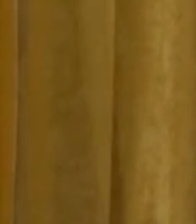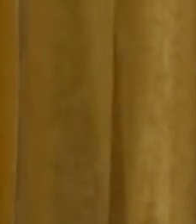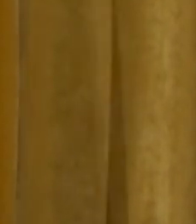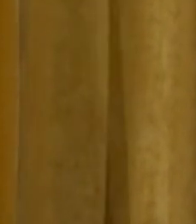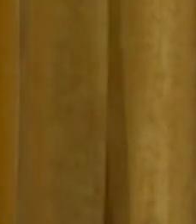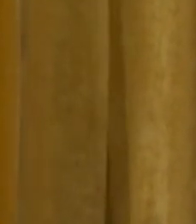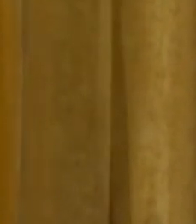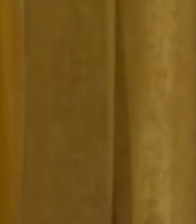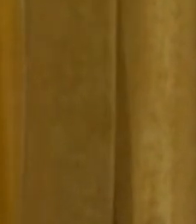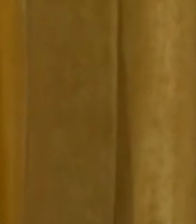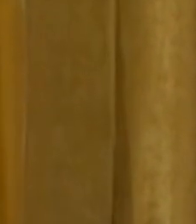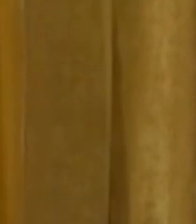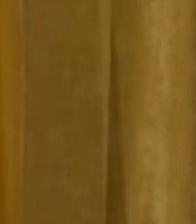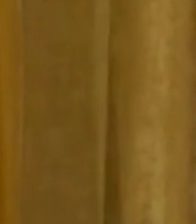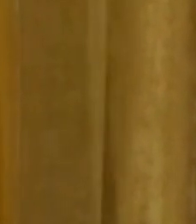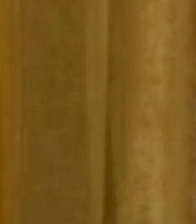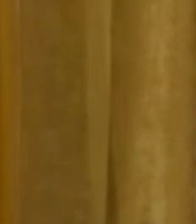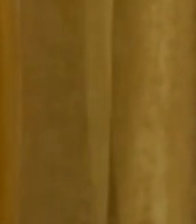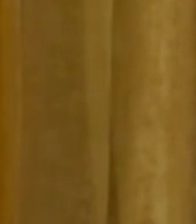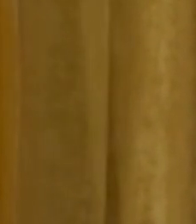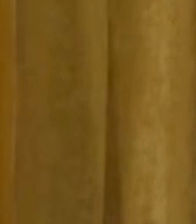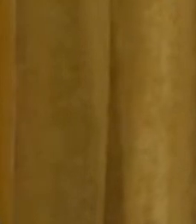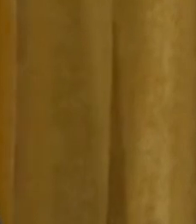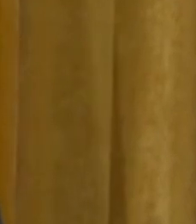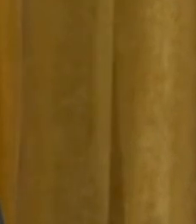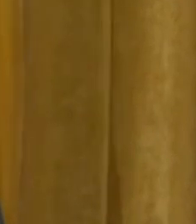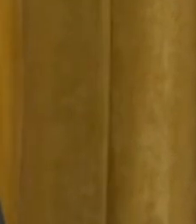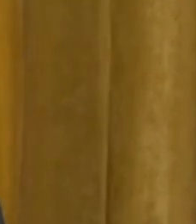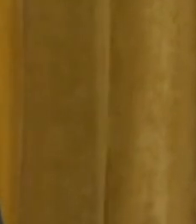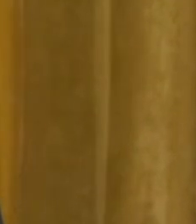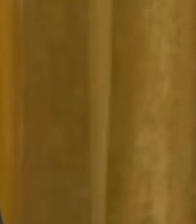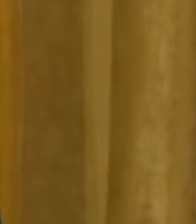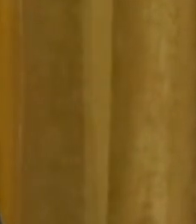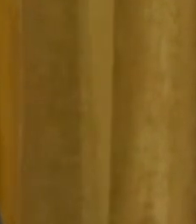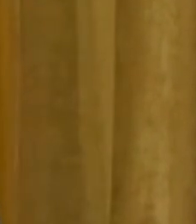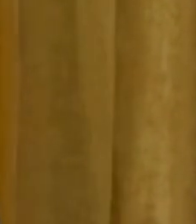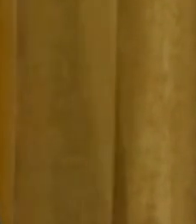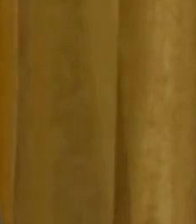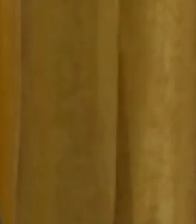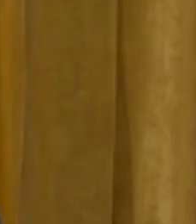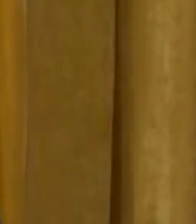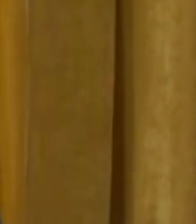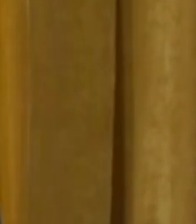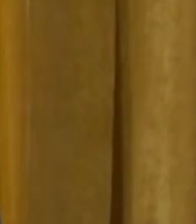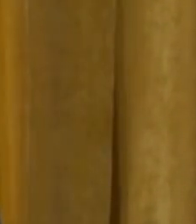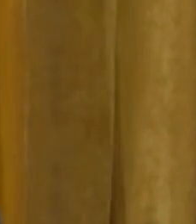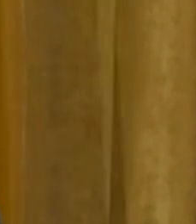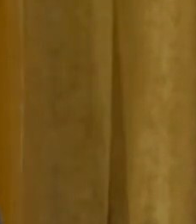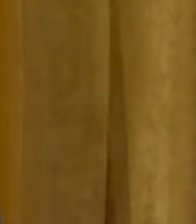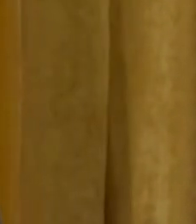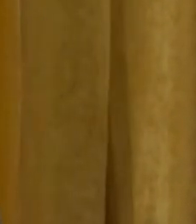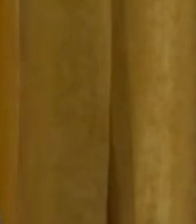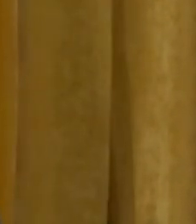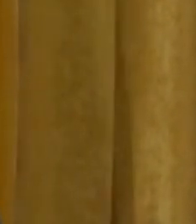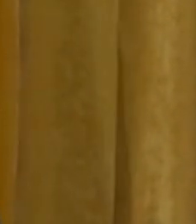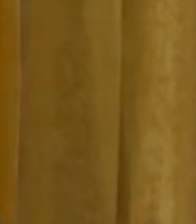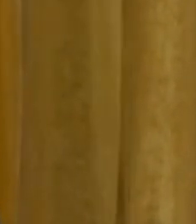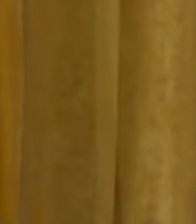that Vangela and Derrick and Roderick stayed to fight.